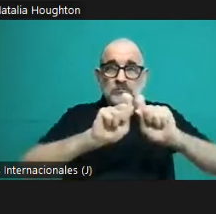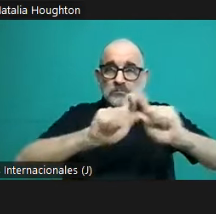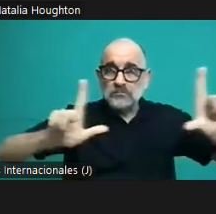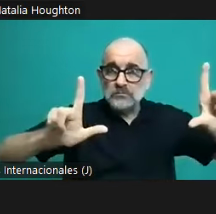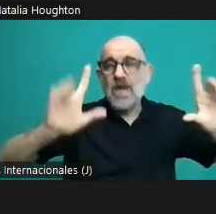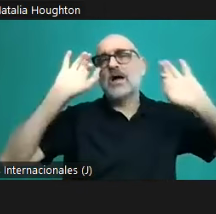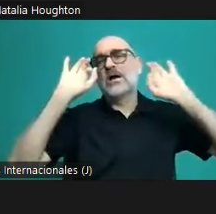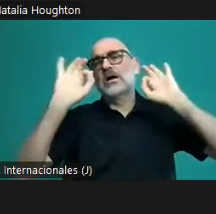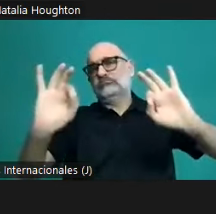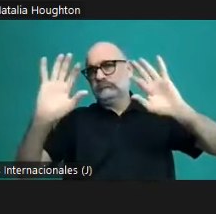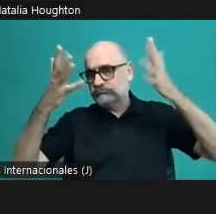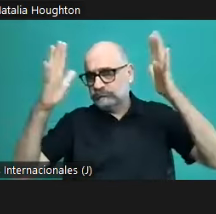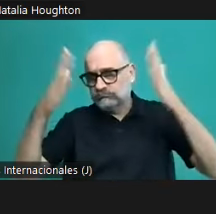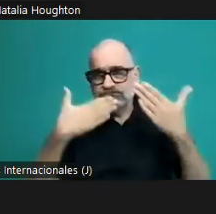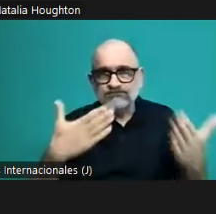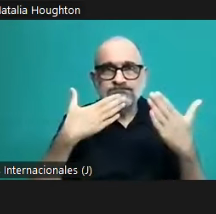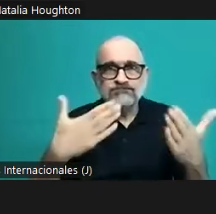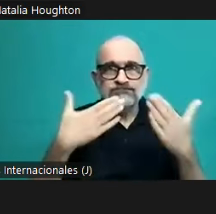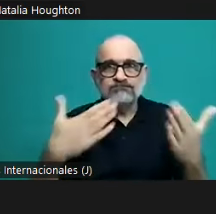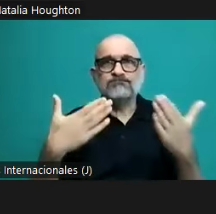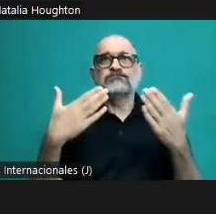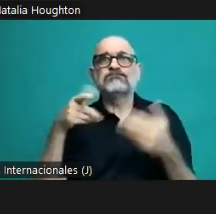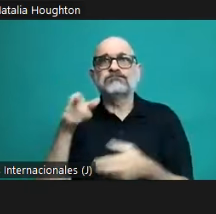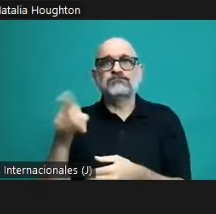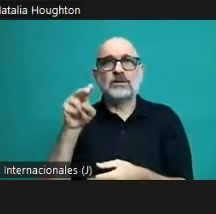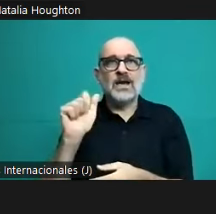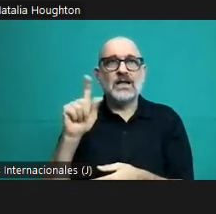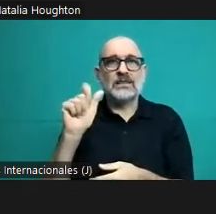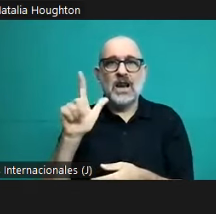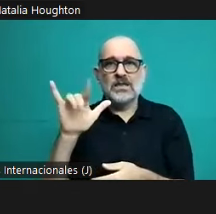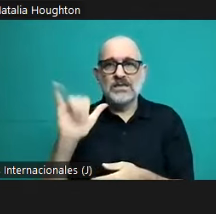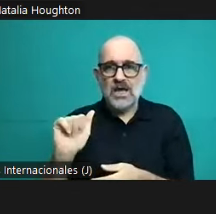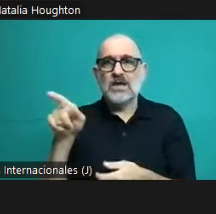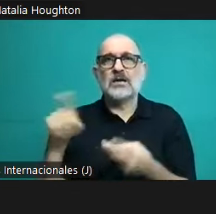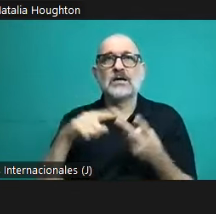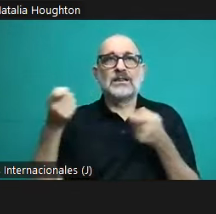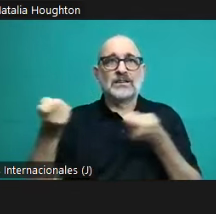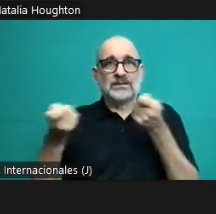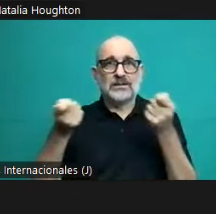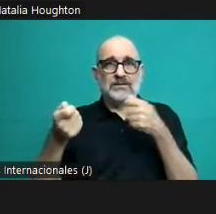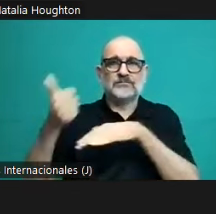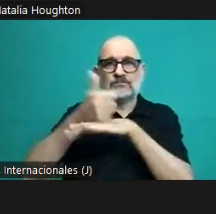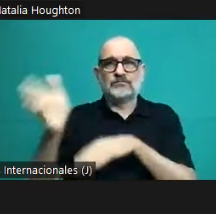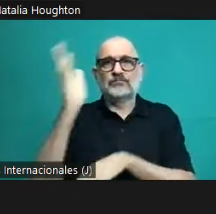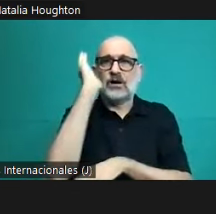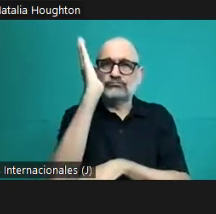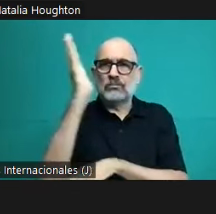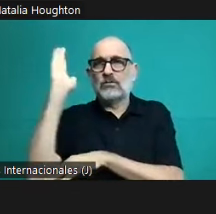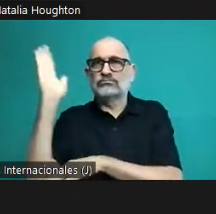screen? Thank you so much, Natalia, and our director, for your words, for your opening